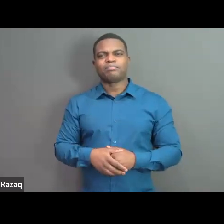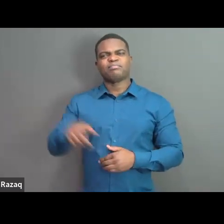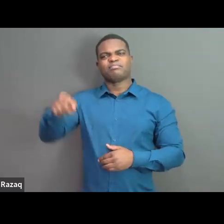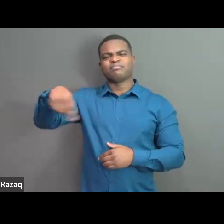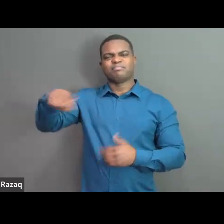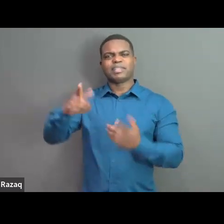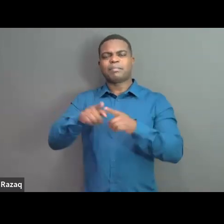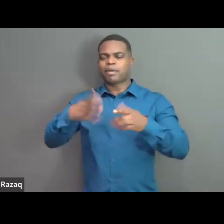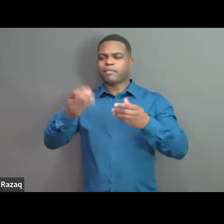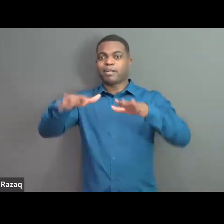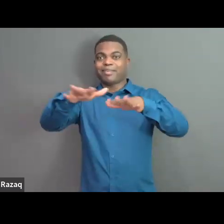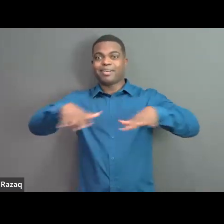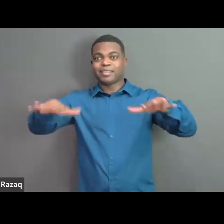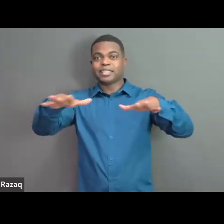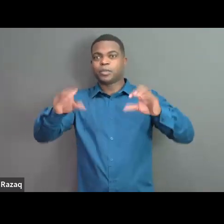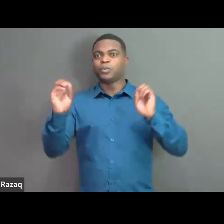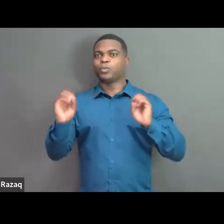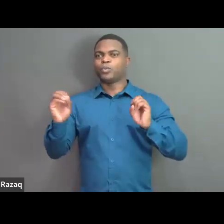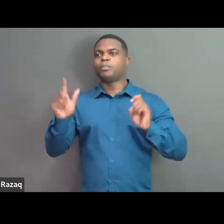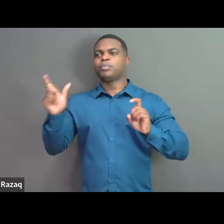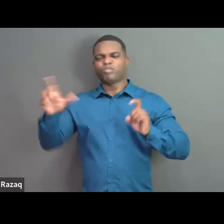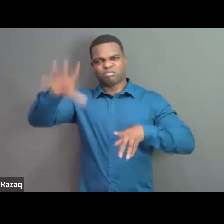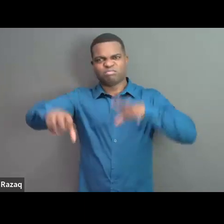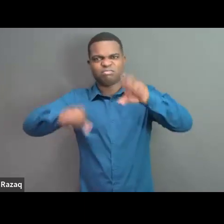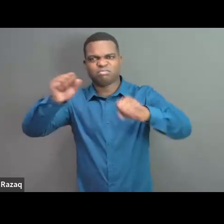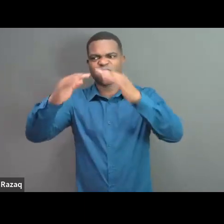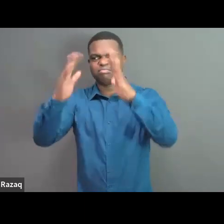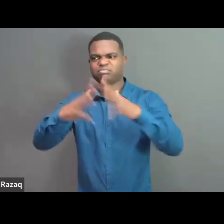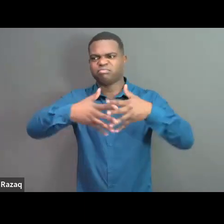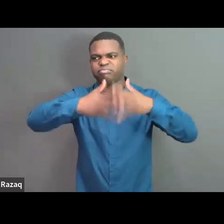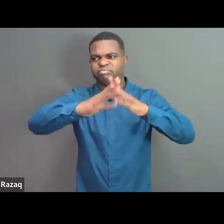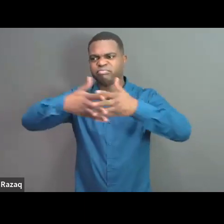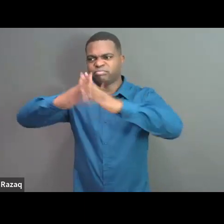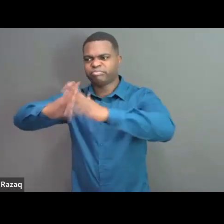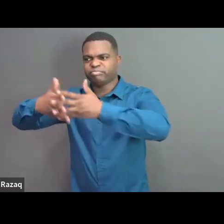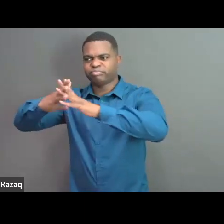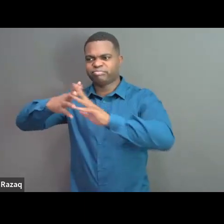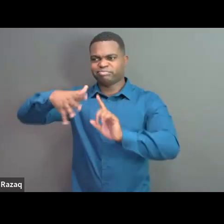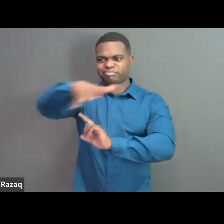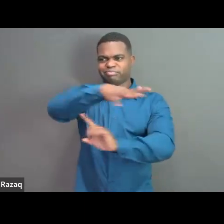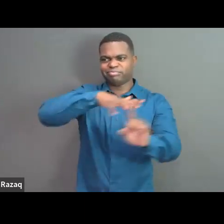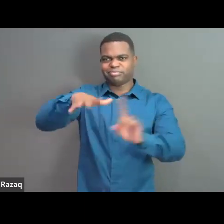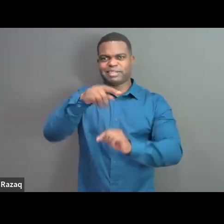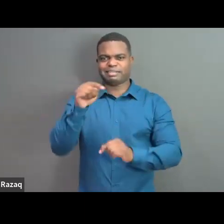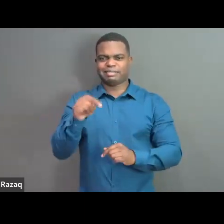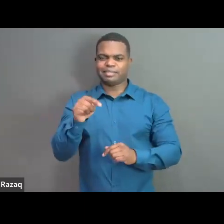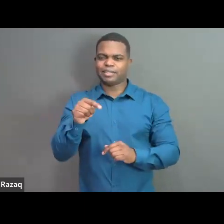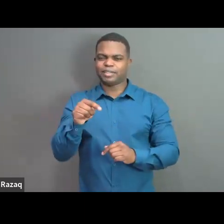in the margins of society. But they are mainly found on the periphery of the cities.